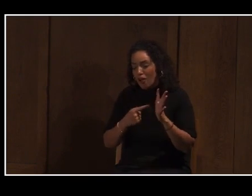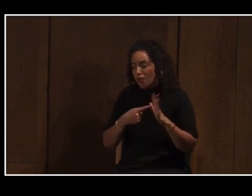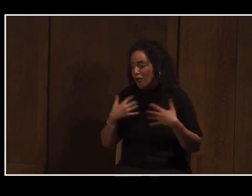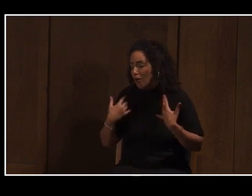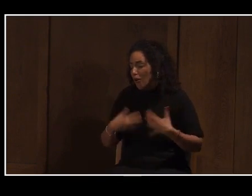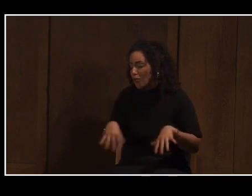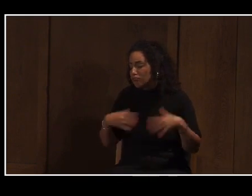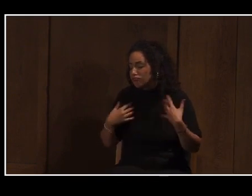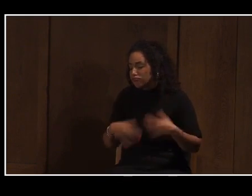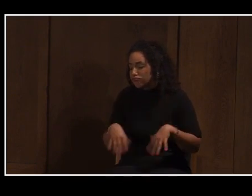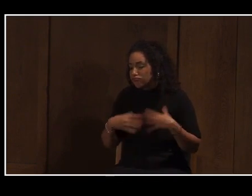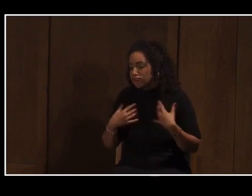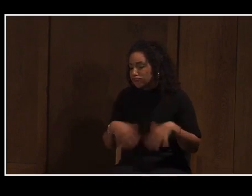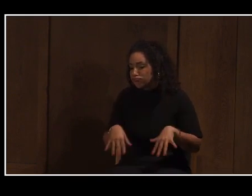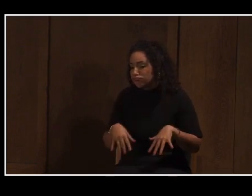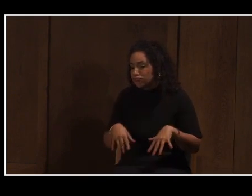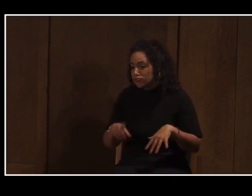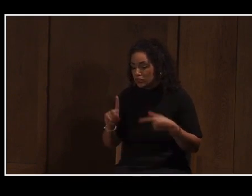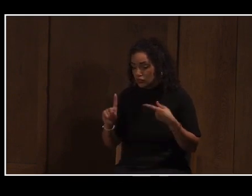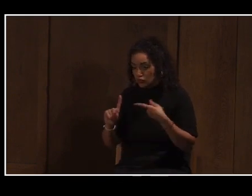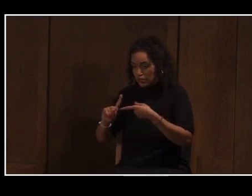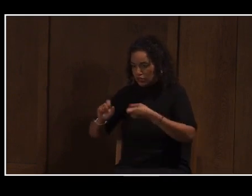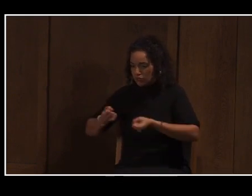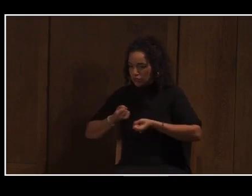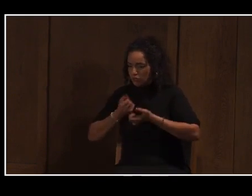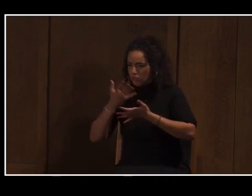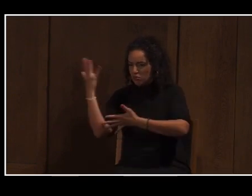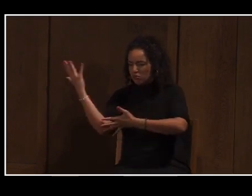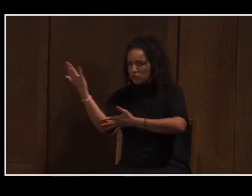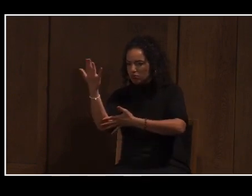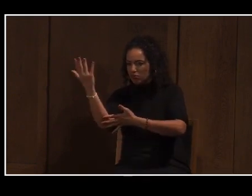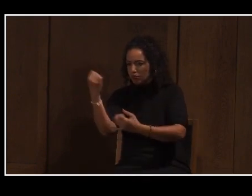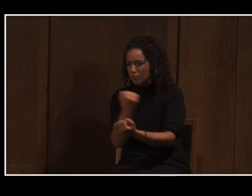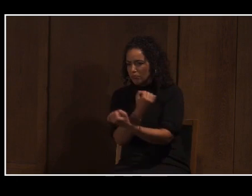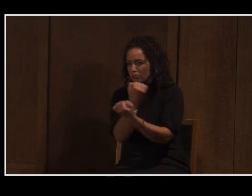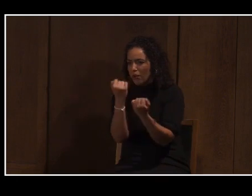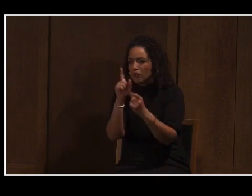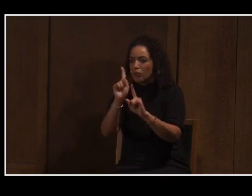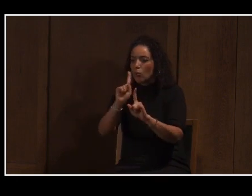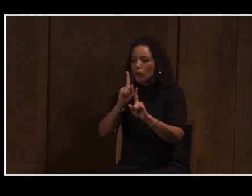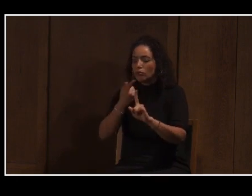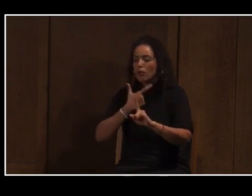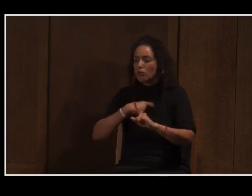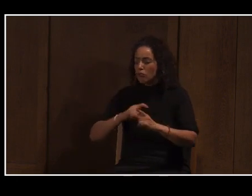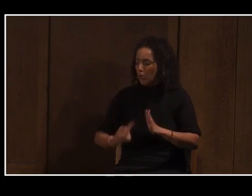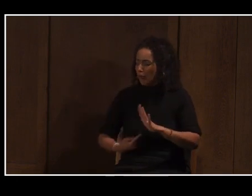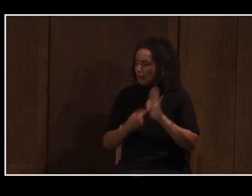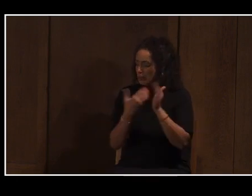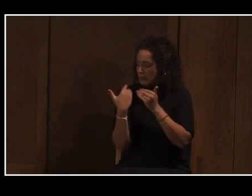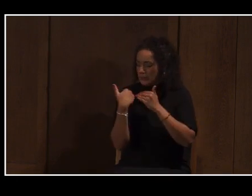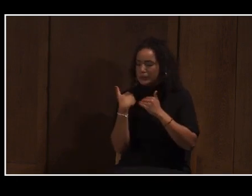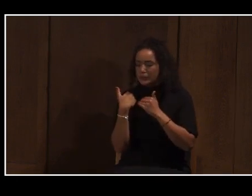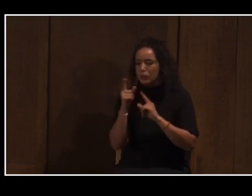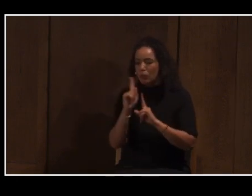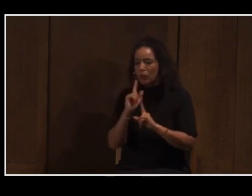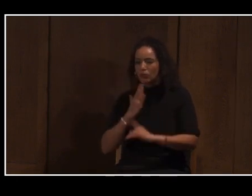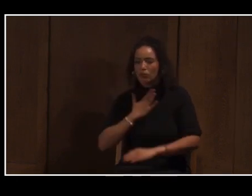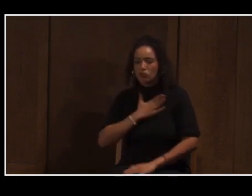that, she speaks about really powerfully is the role of grief. Yes. And so we also,